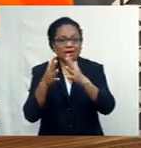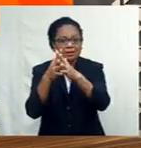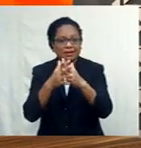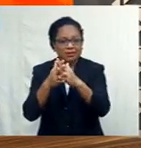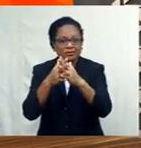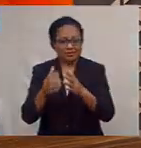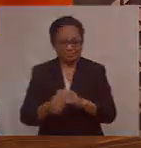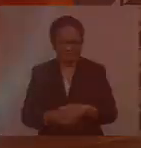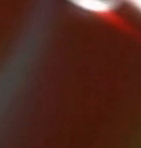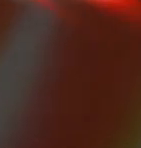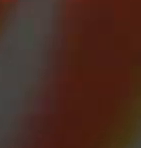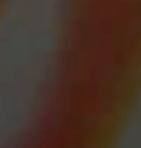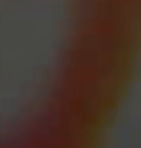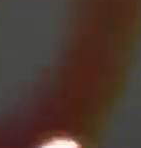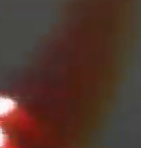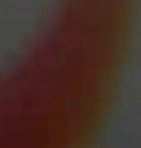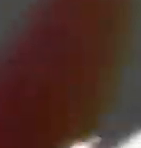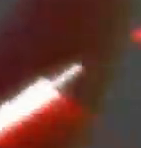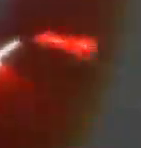more after the break.